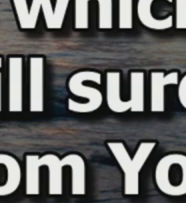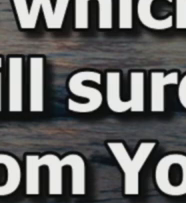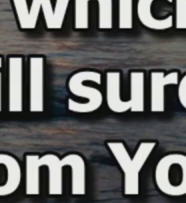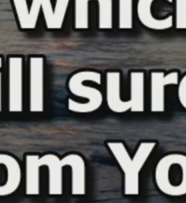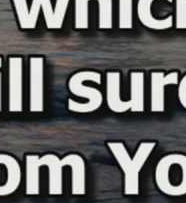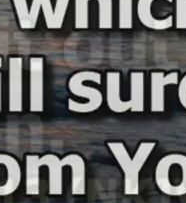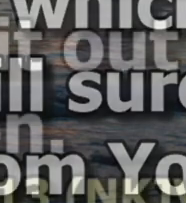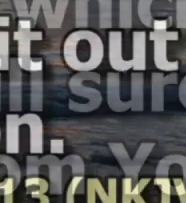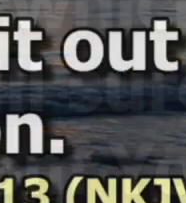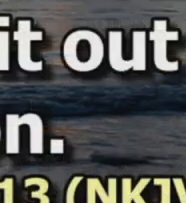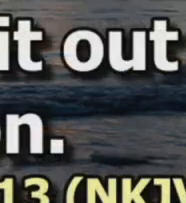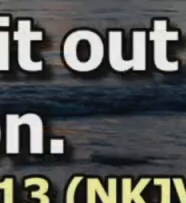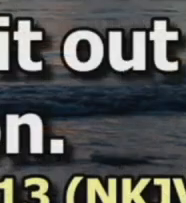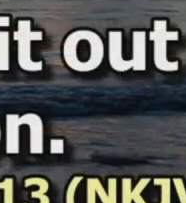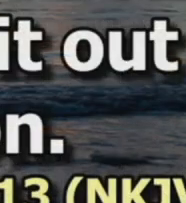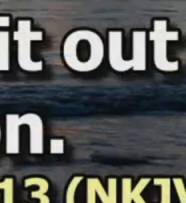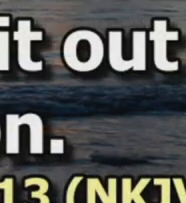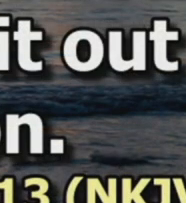it to your servant.